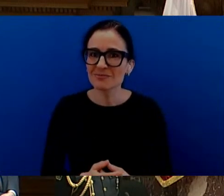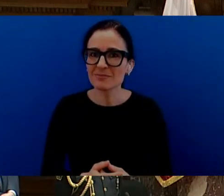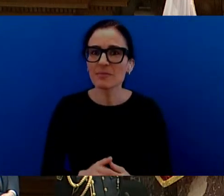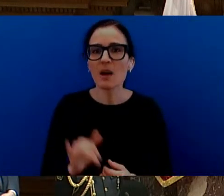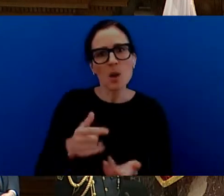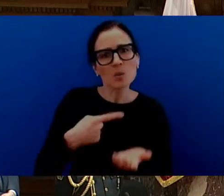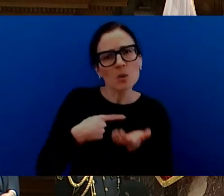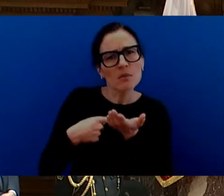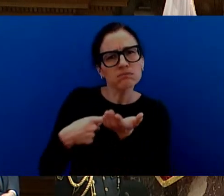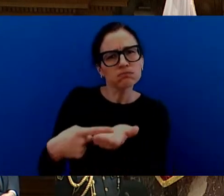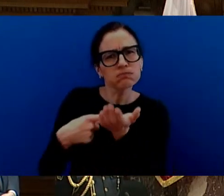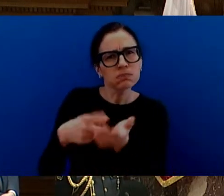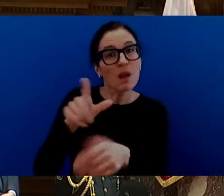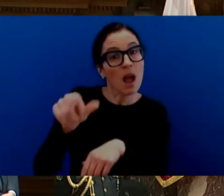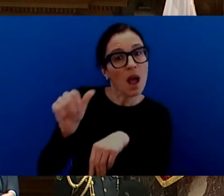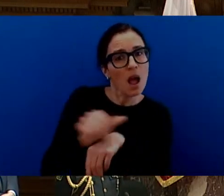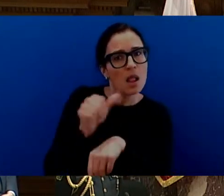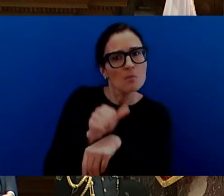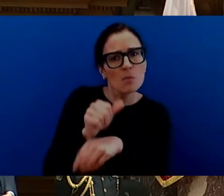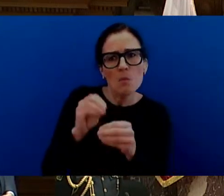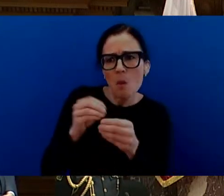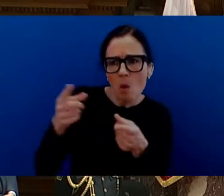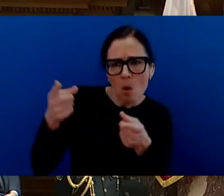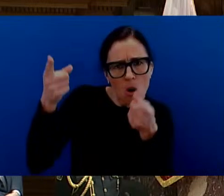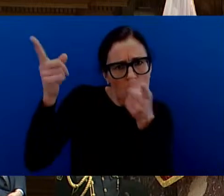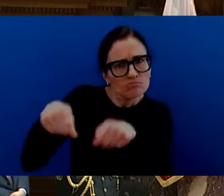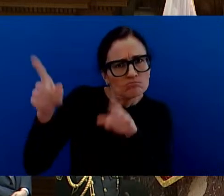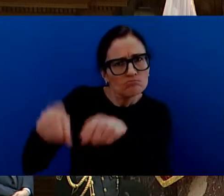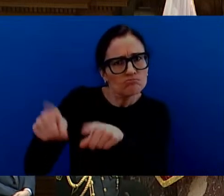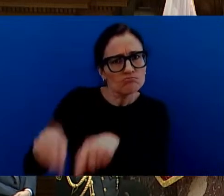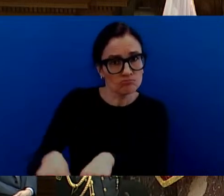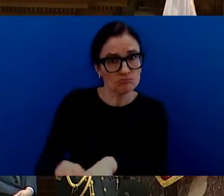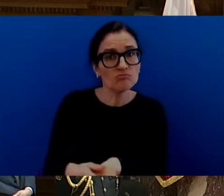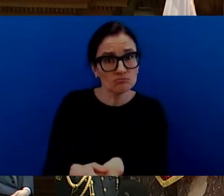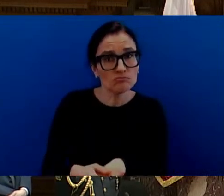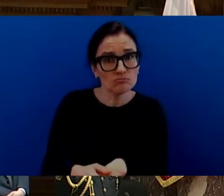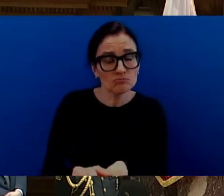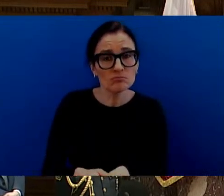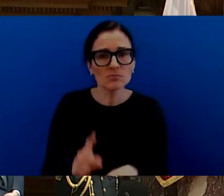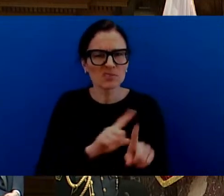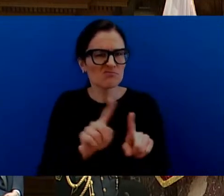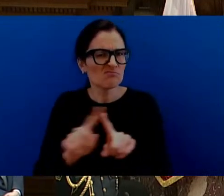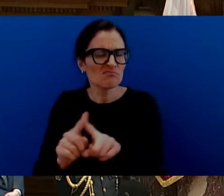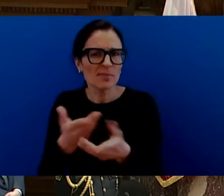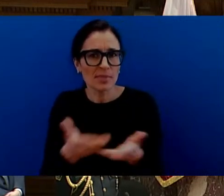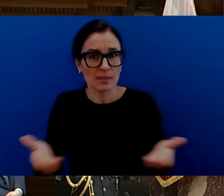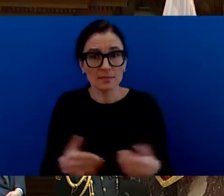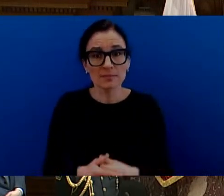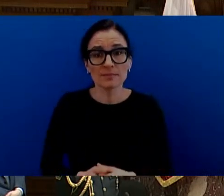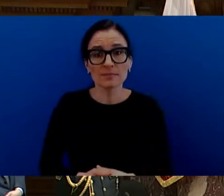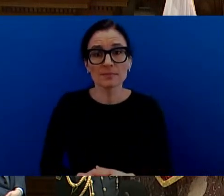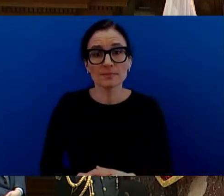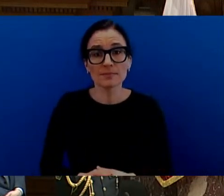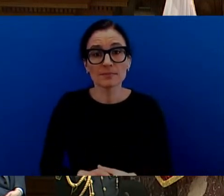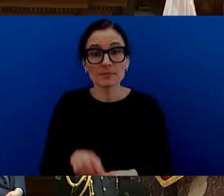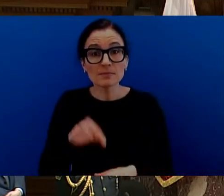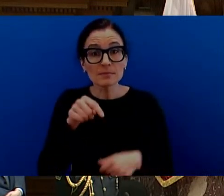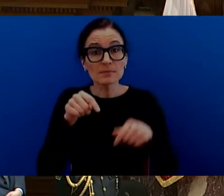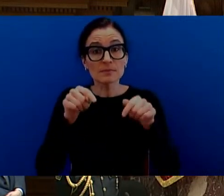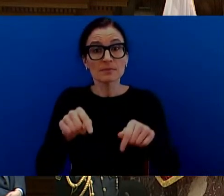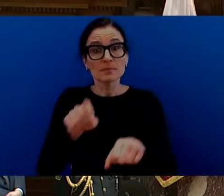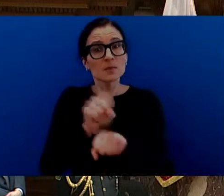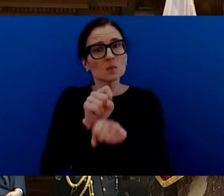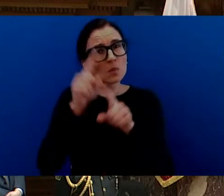issues. Underpinning this work is an imperative to stay strong and united as a country through uncertainty